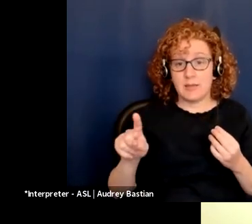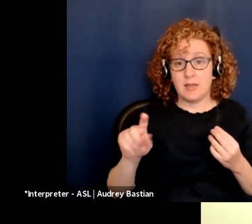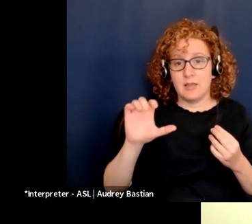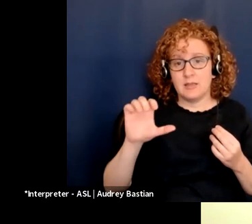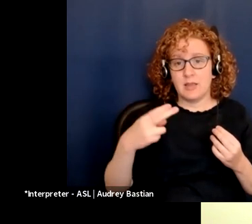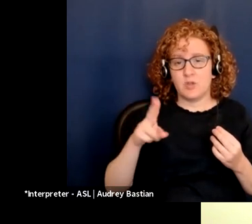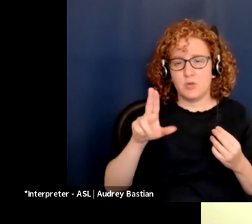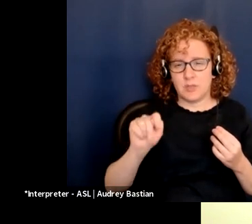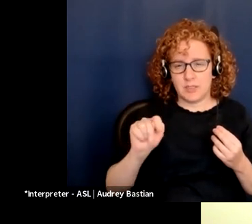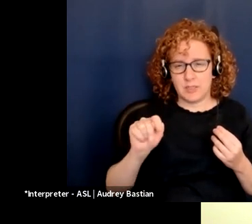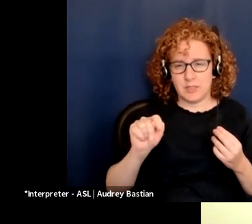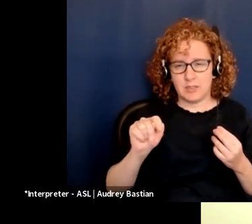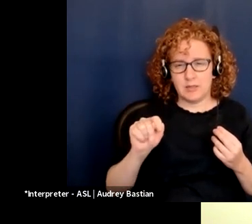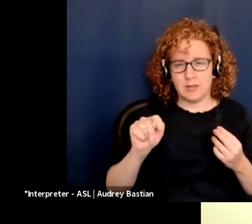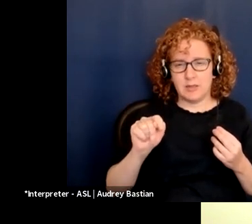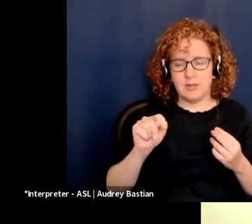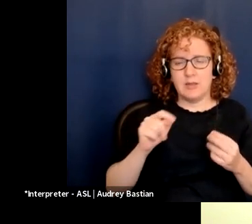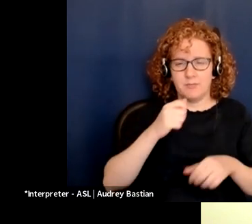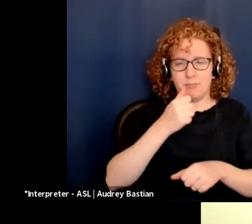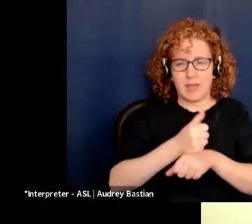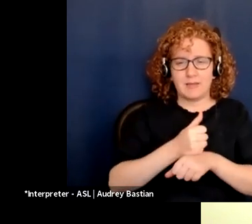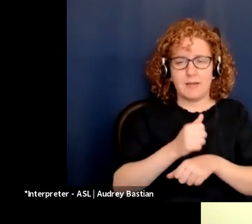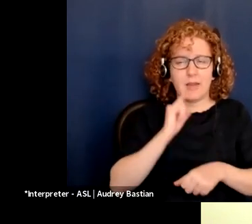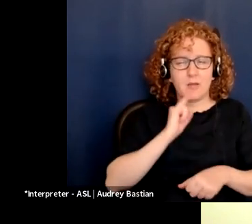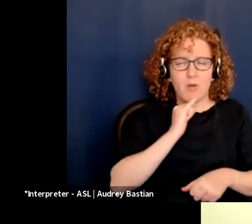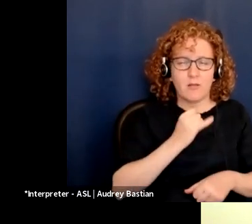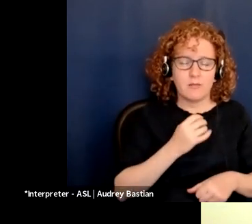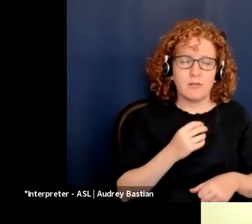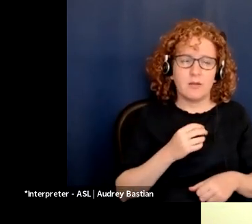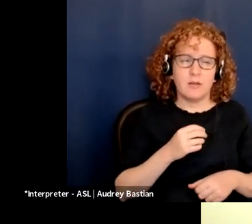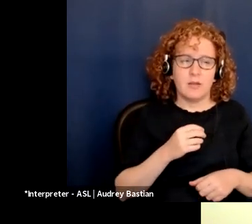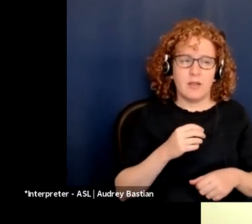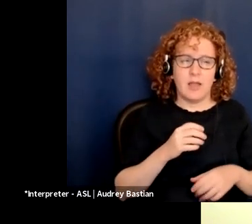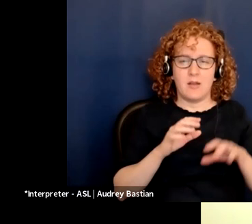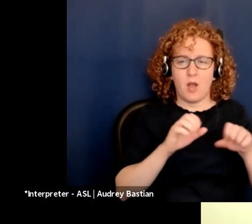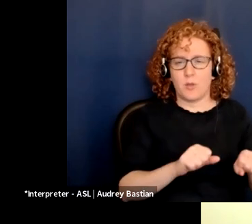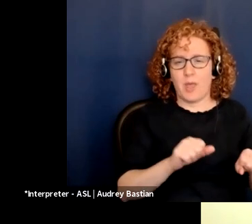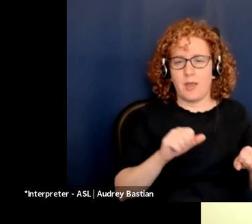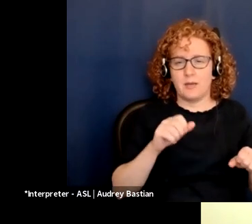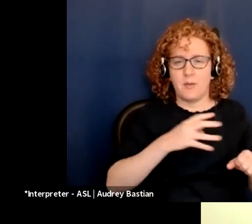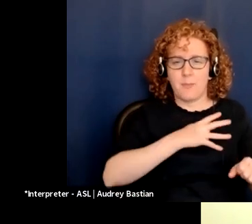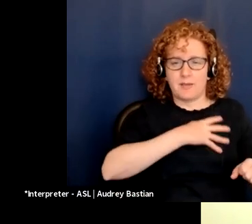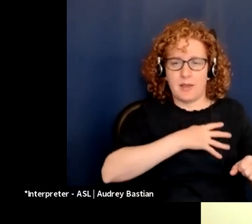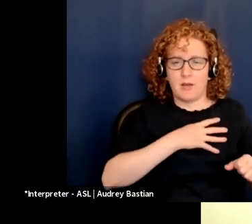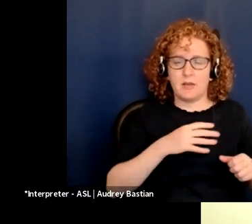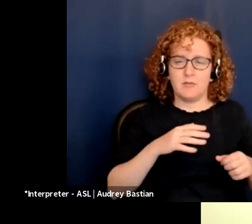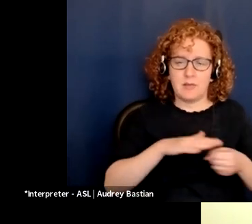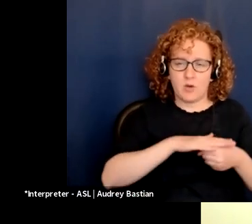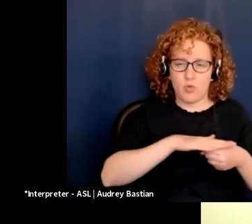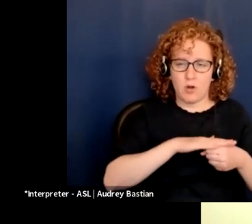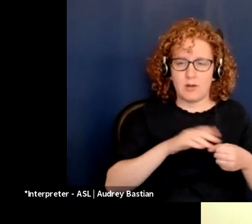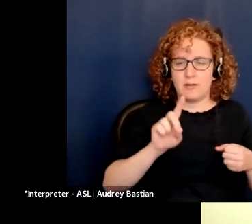B-I-Z-C-H-U-T, which is based in Israel and does work both in Israel and in occupied Palestinian territory on disability